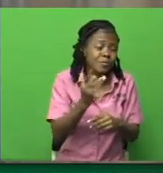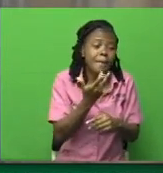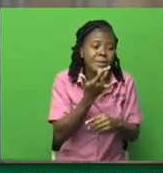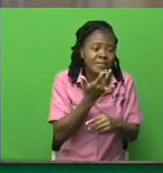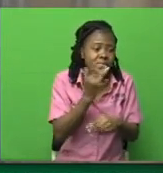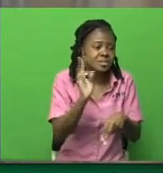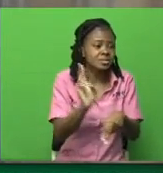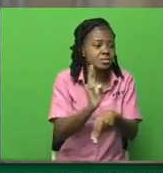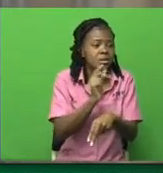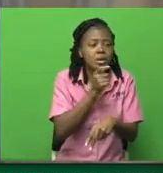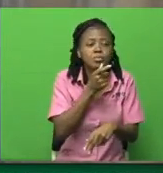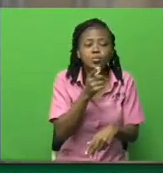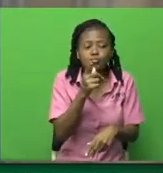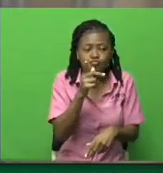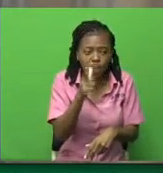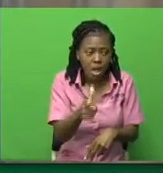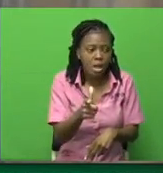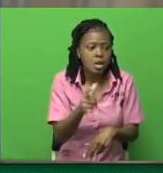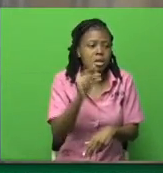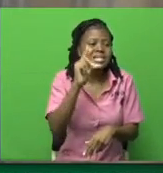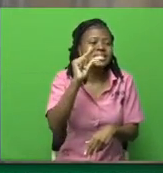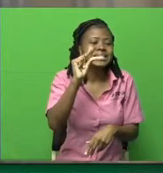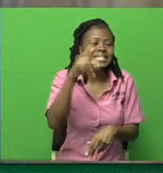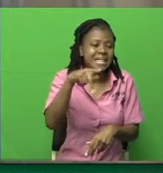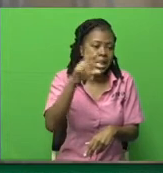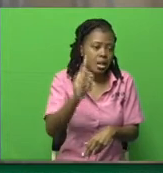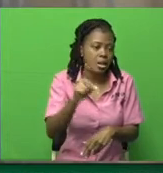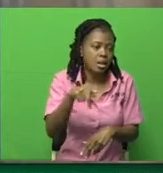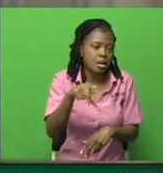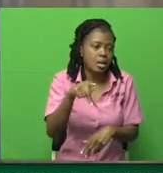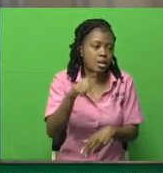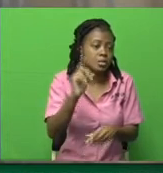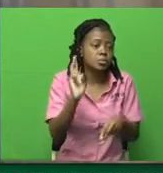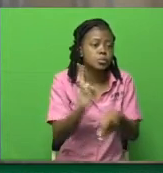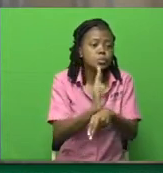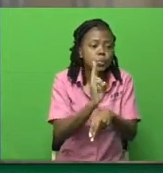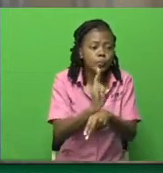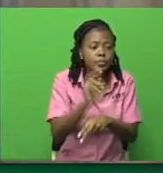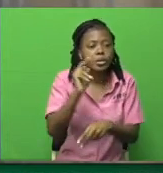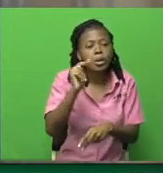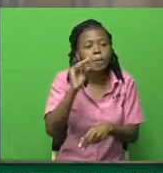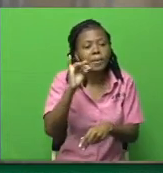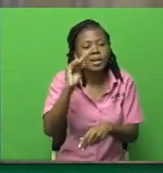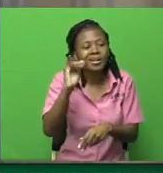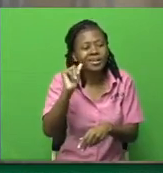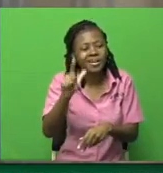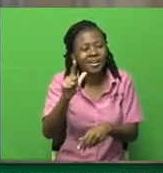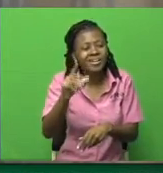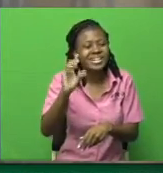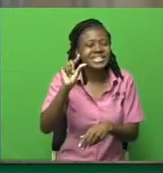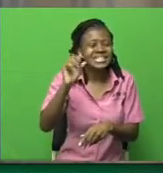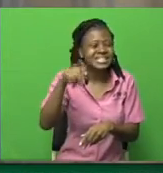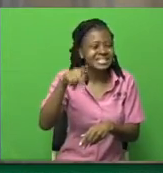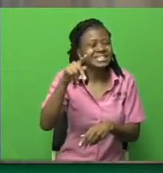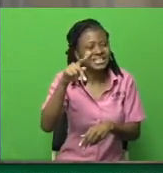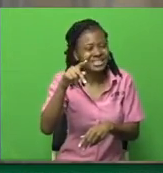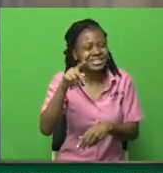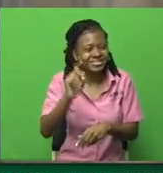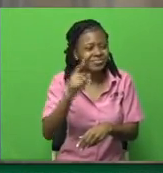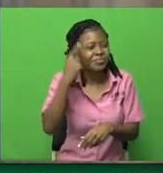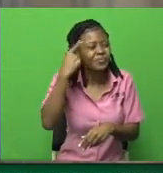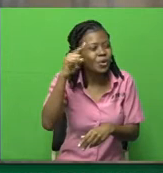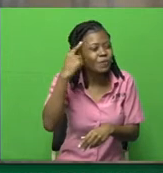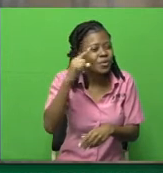GDP I believe any attempt to use nominal GDP to compare over the years to claim economic growth